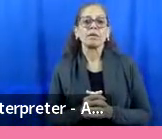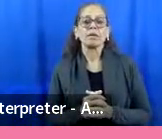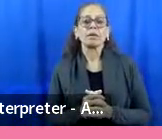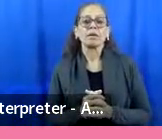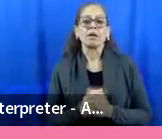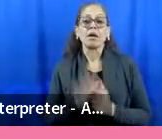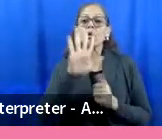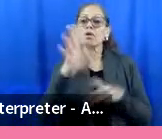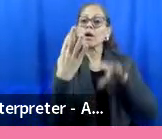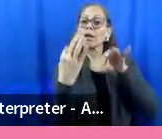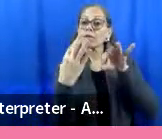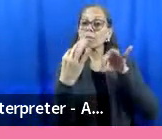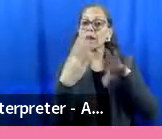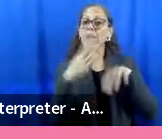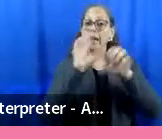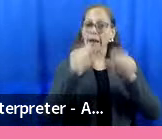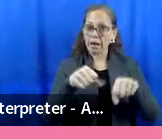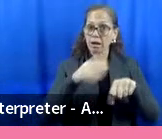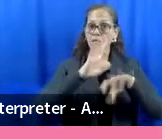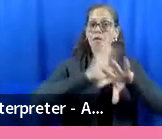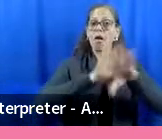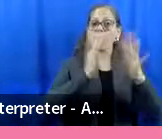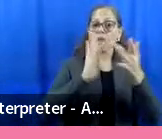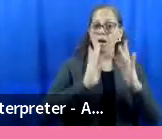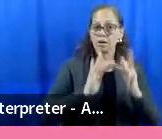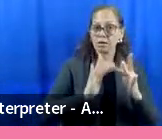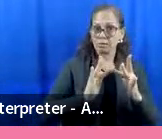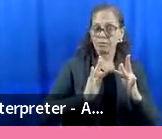Give your feedback online,